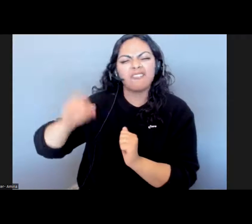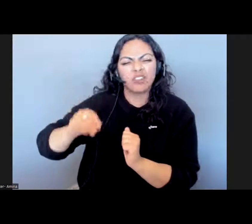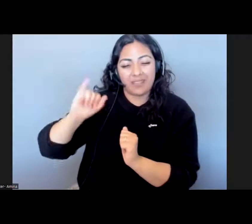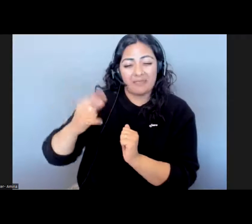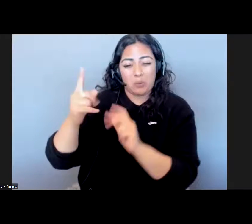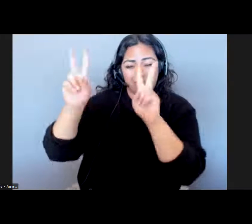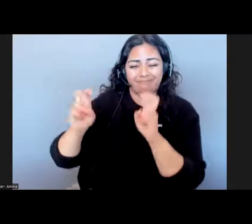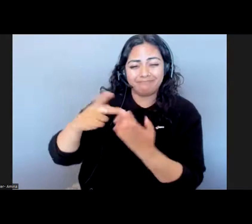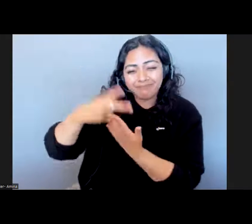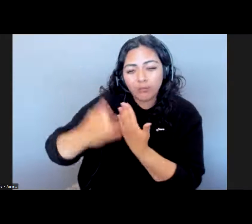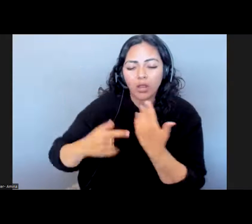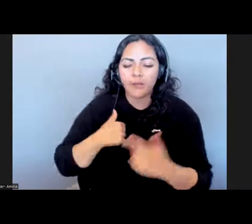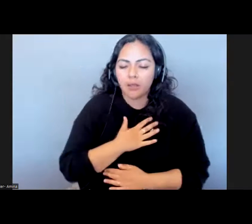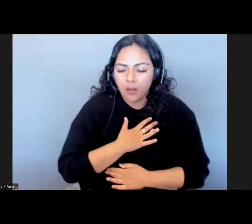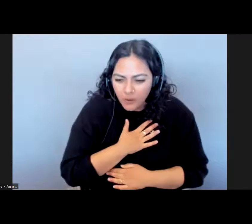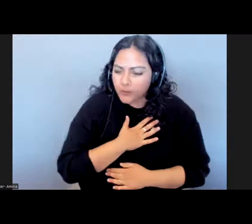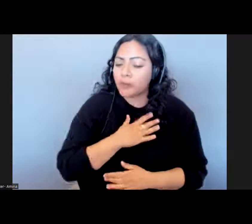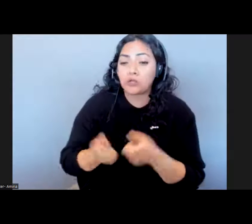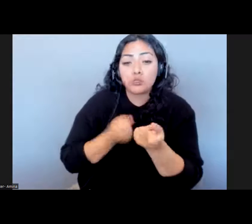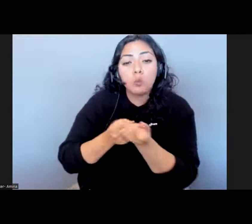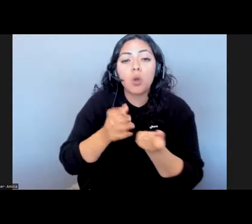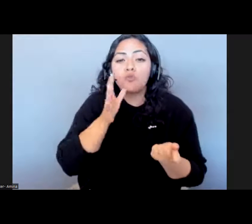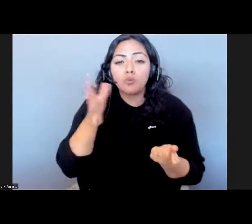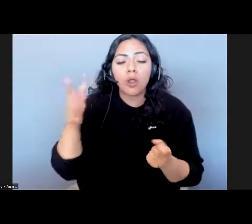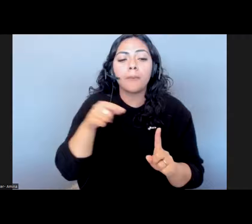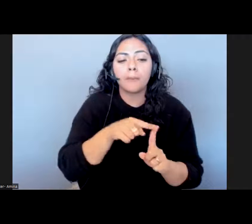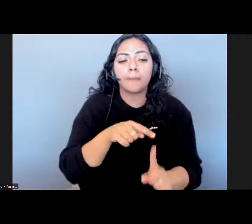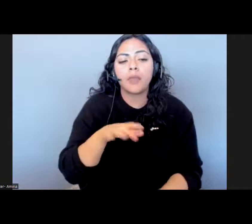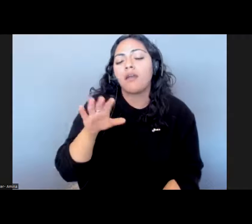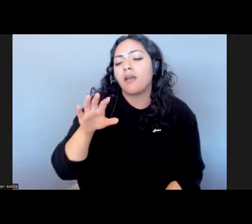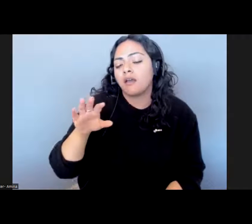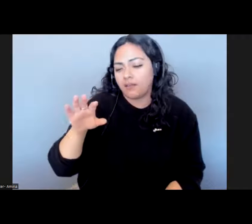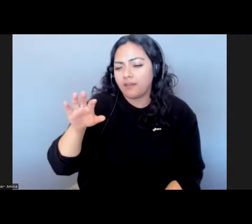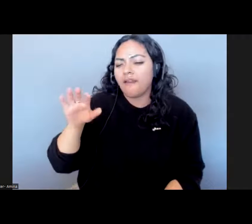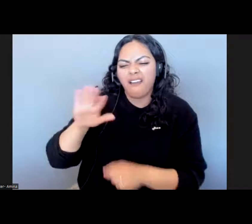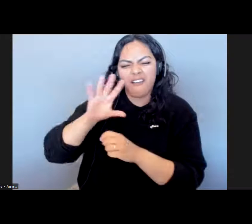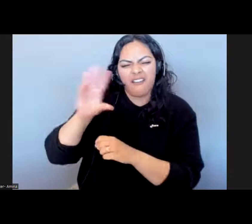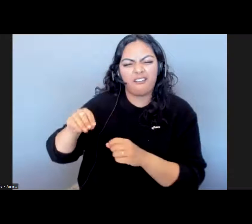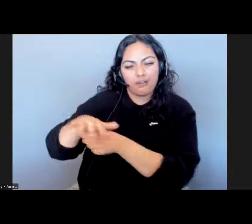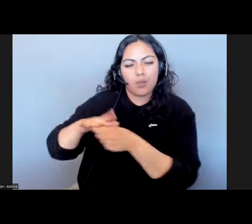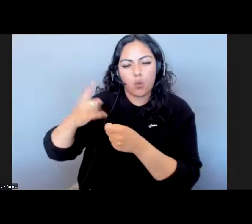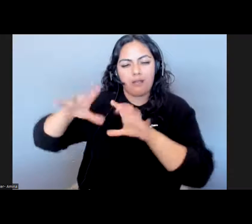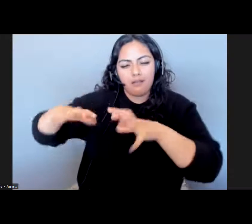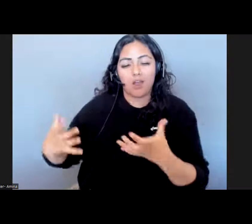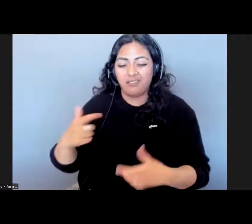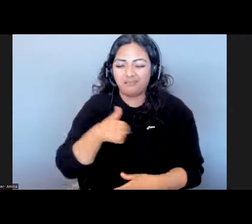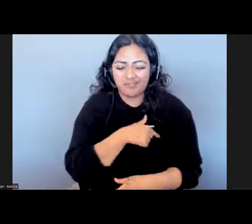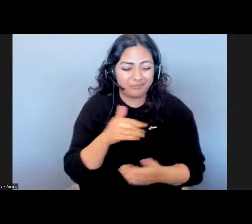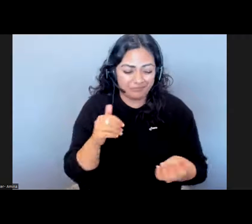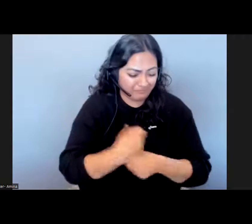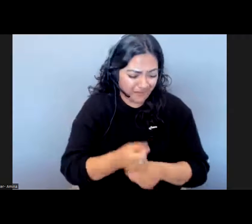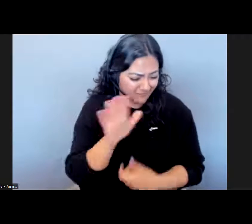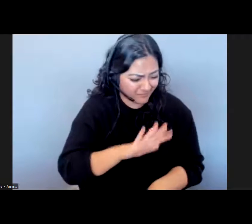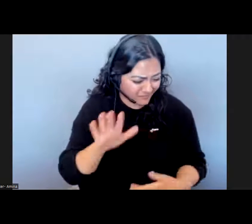in awe that we do support grandmothers of Lesotho, Africa. So we made 80 dozen cookies on a Saturday. I have a lot of great respect